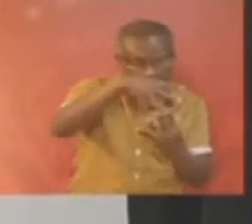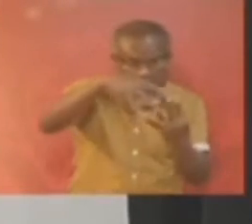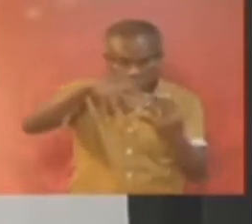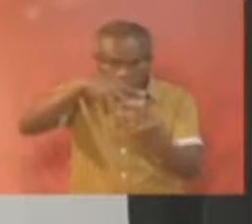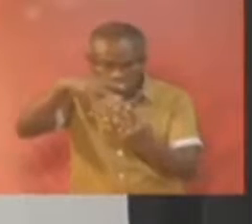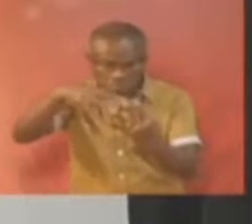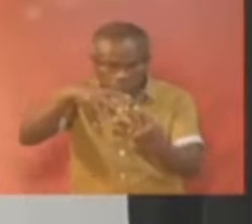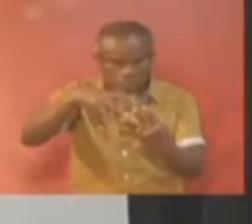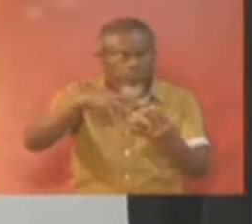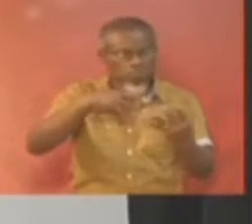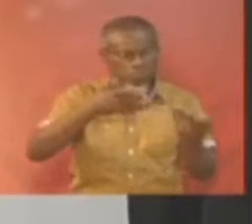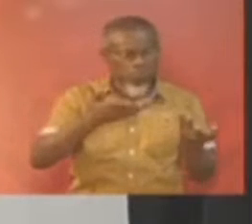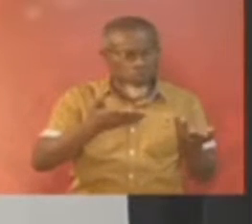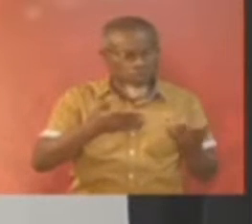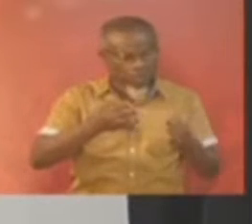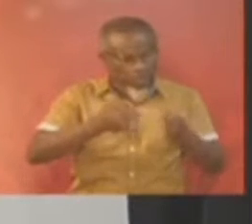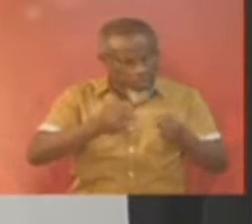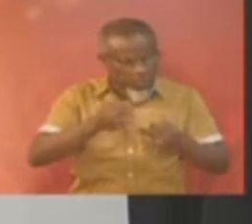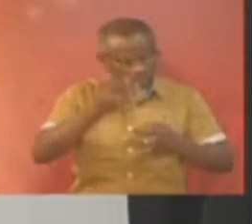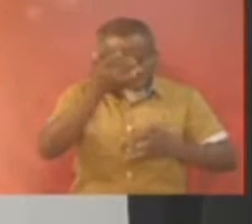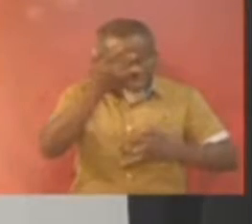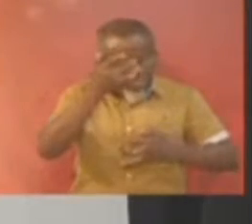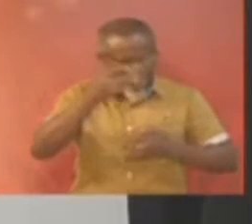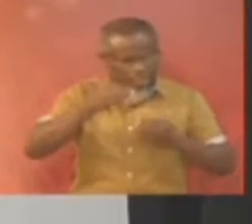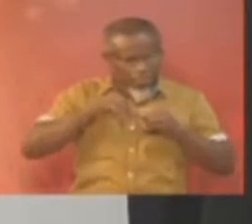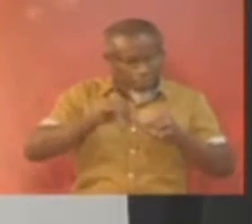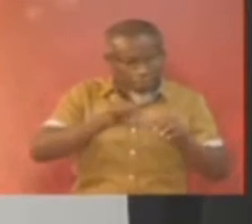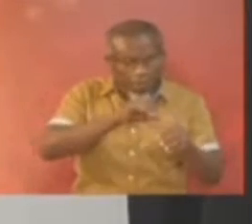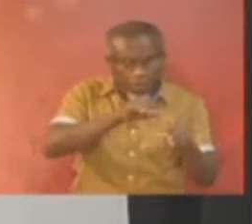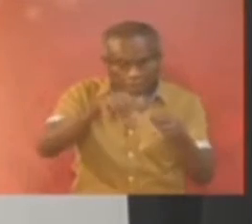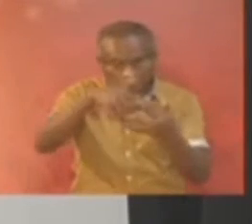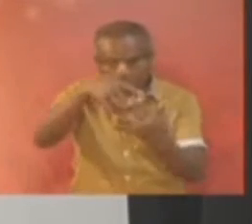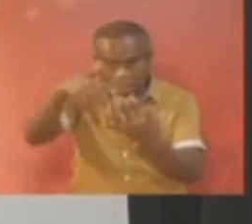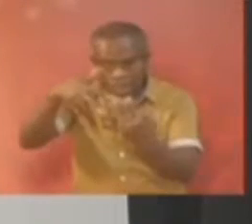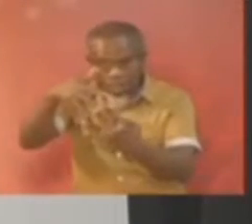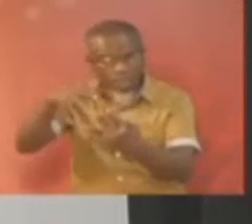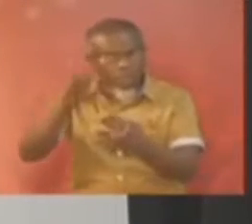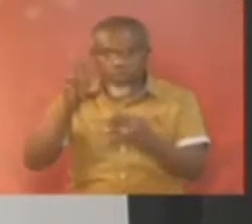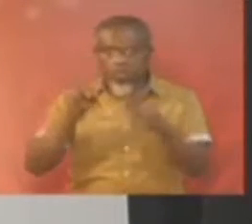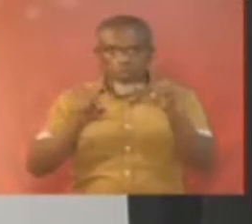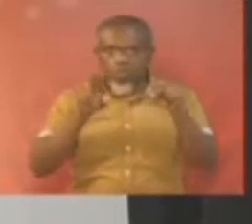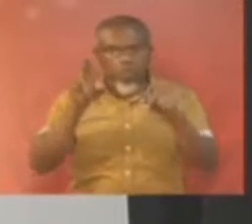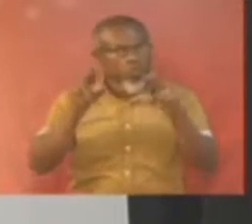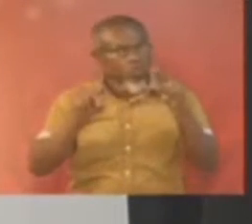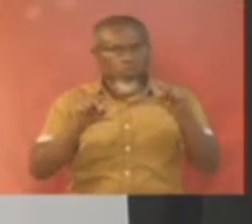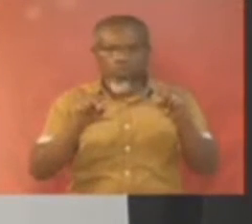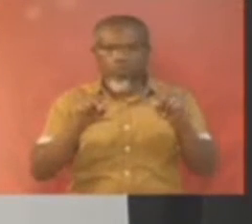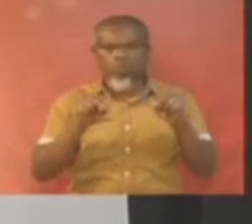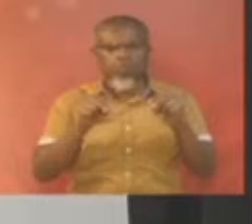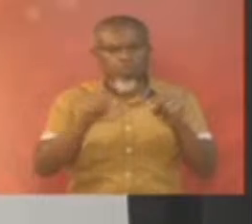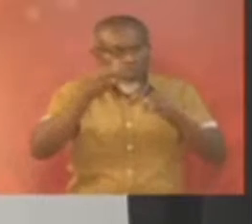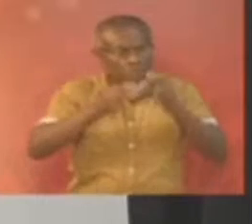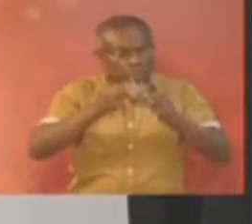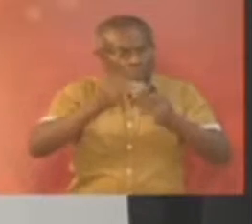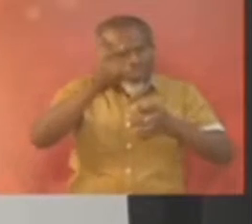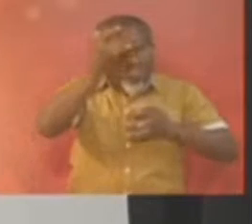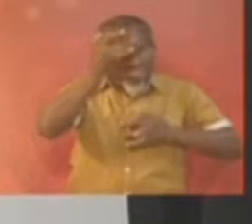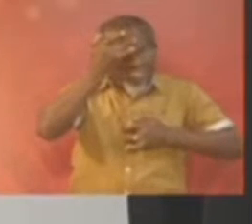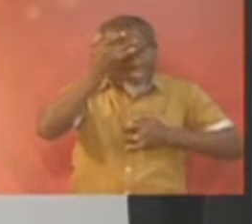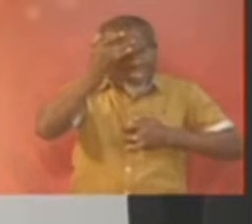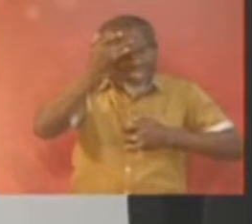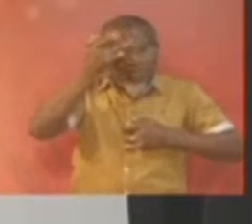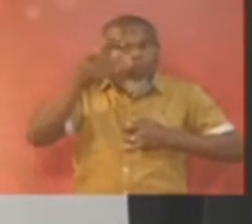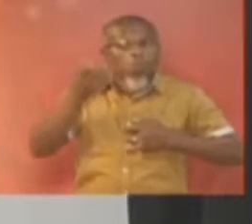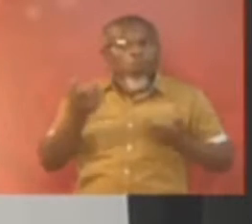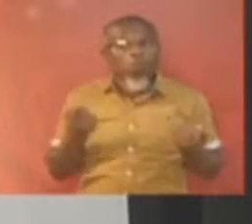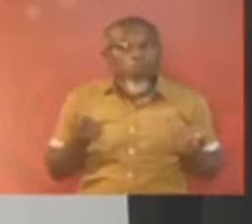we ask people who are symptomatic not to move around, not to interact with other people, even within their households.